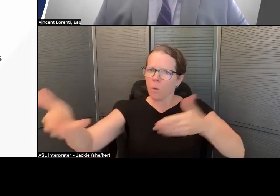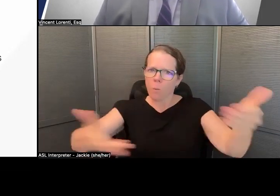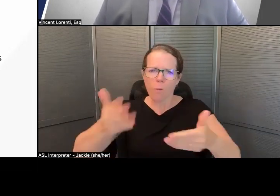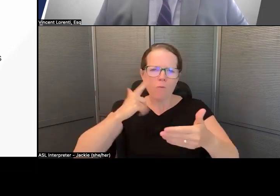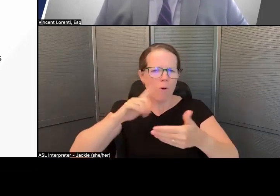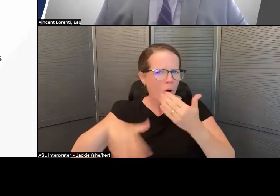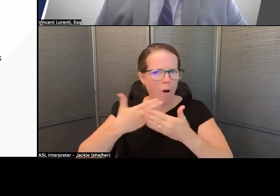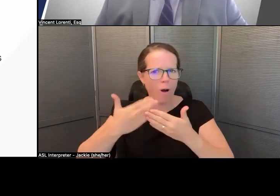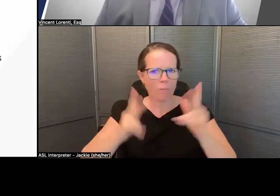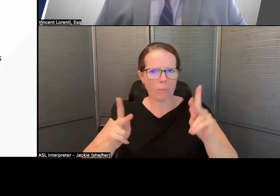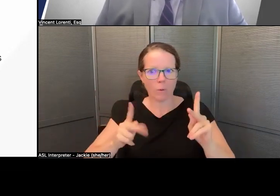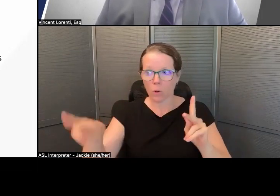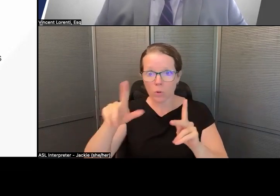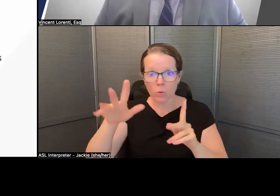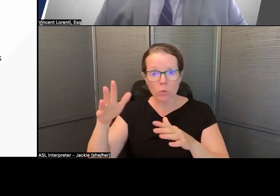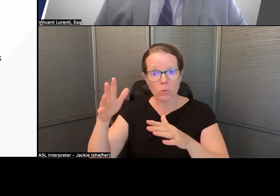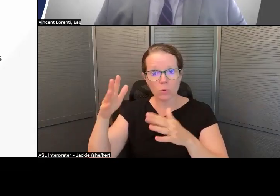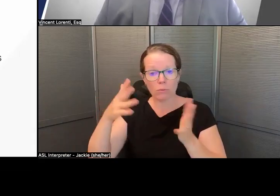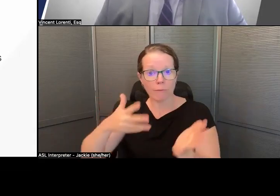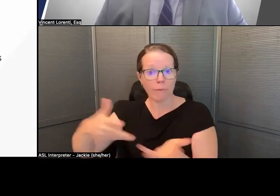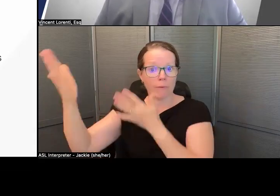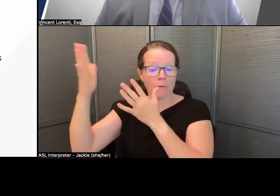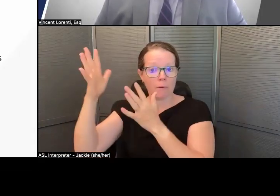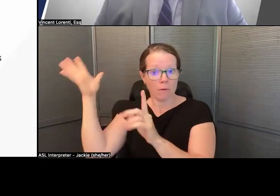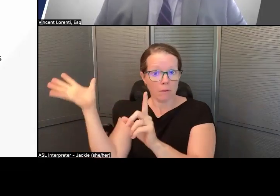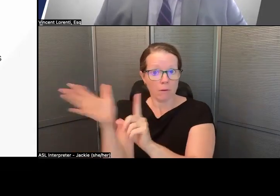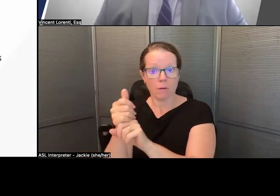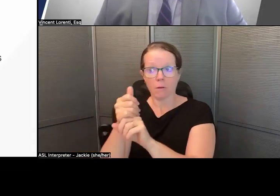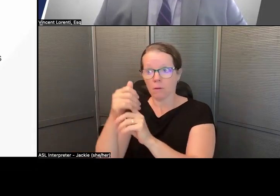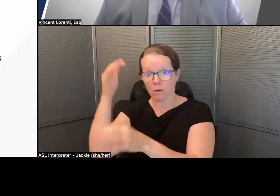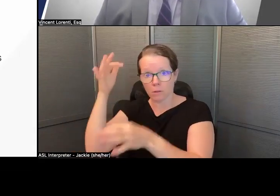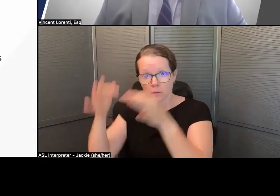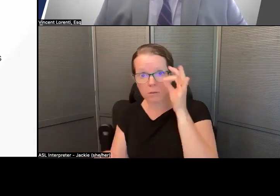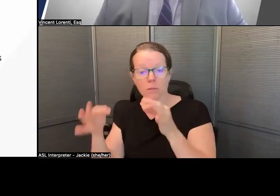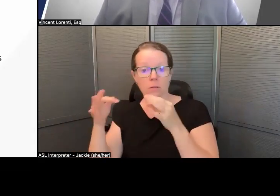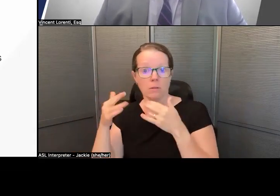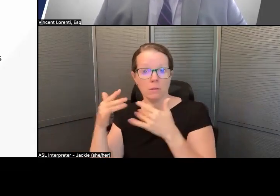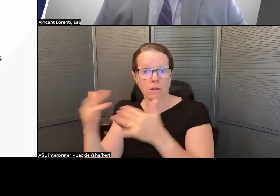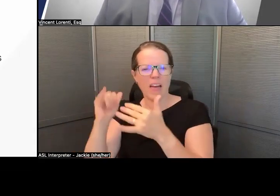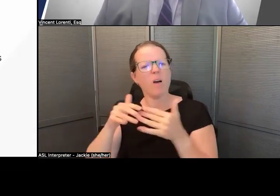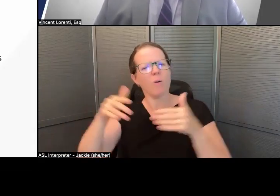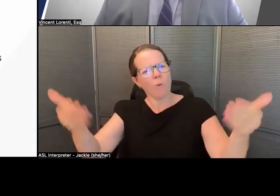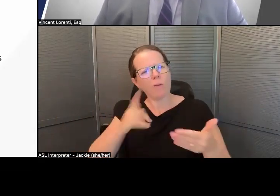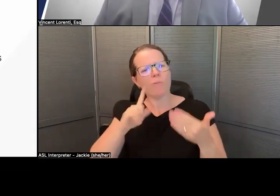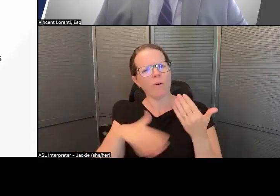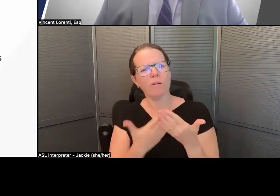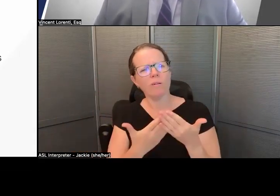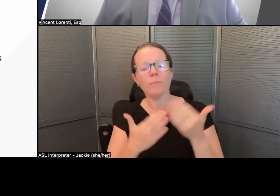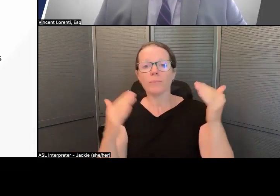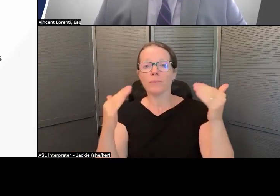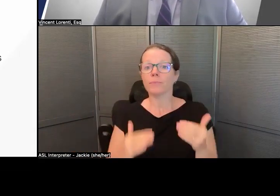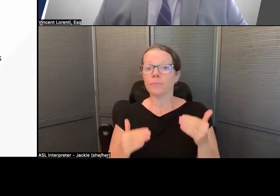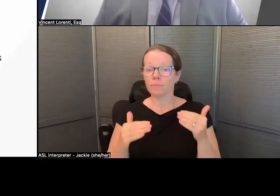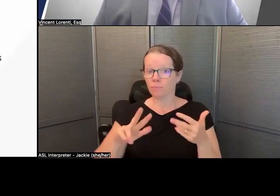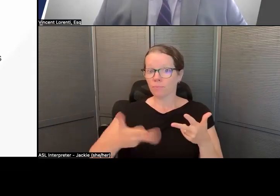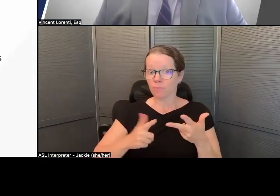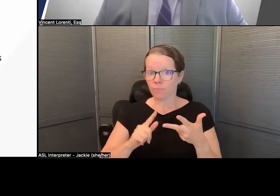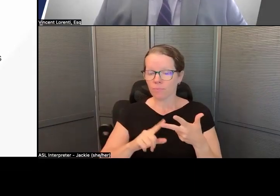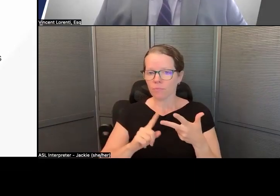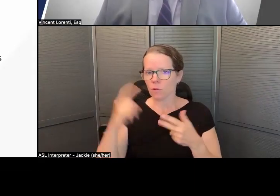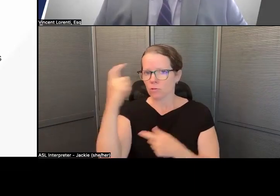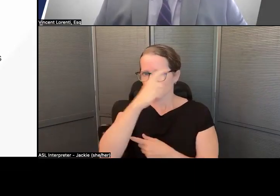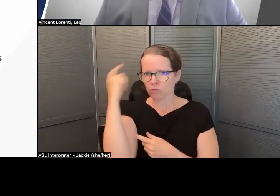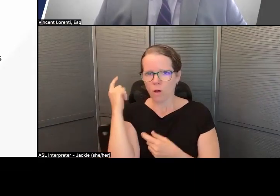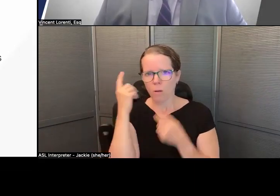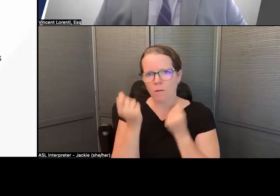people that are in the justice system. Thirdly, we want to be trauma-informed. meaning that we want to recognize that our clients